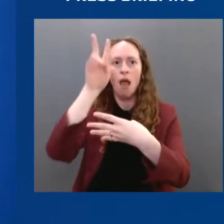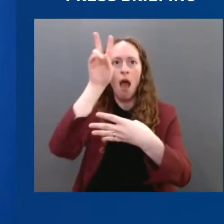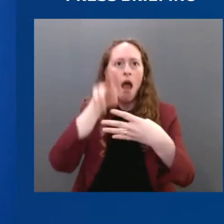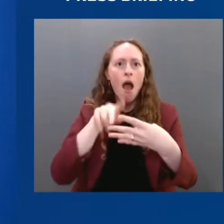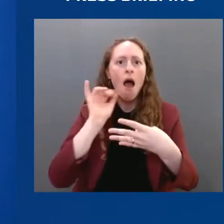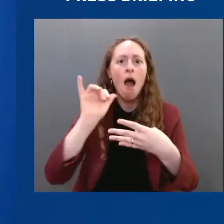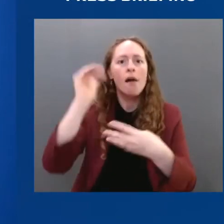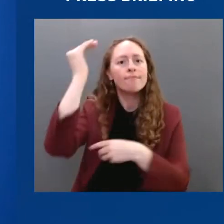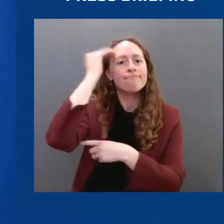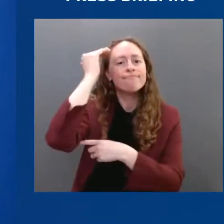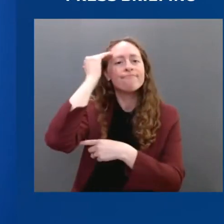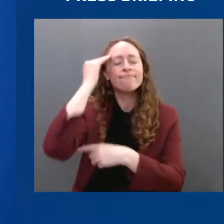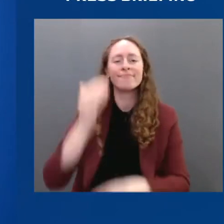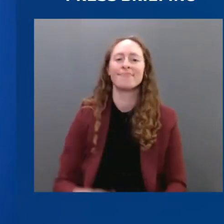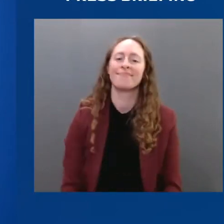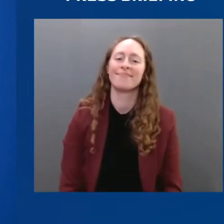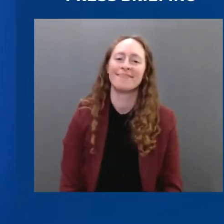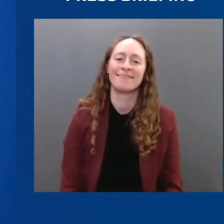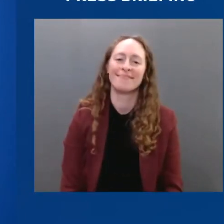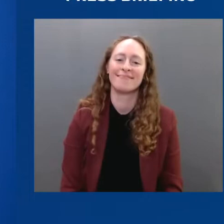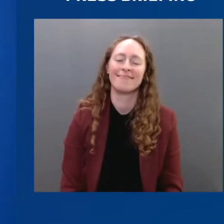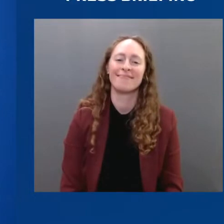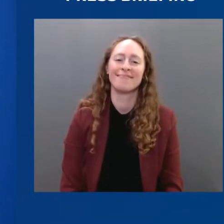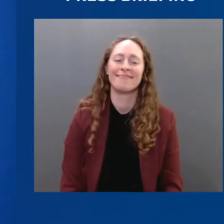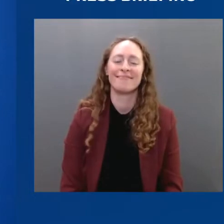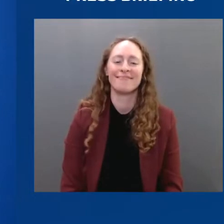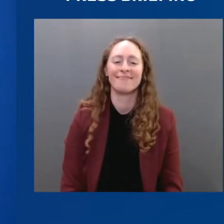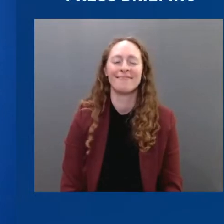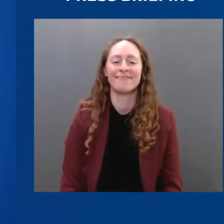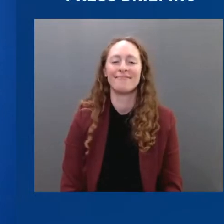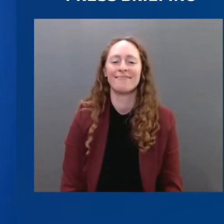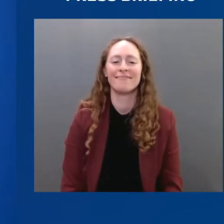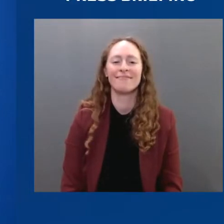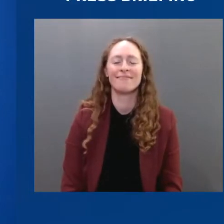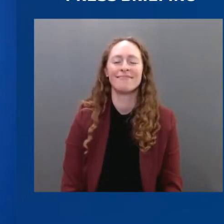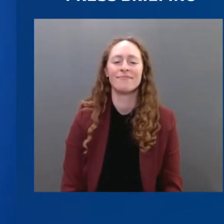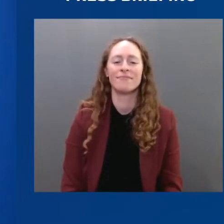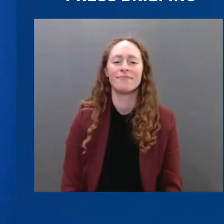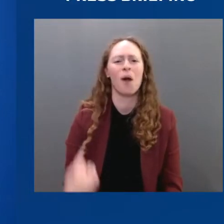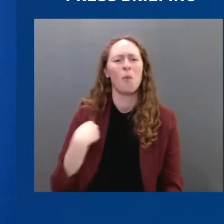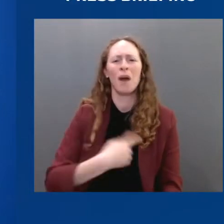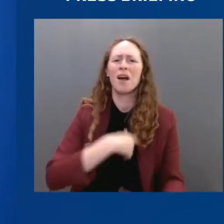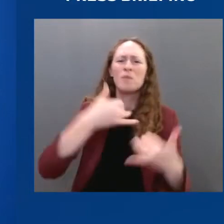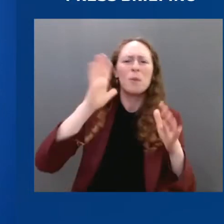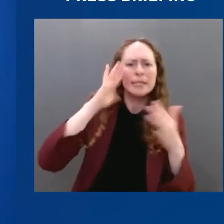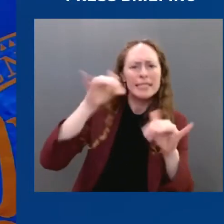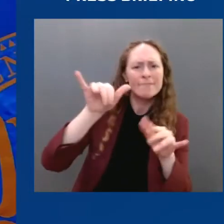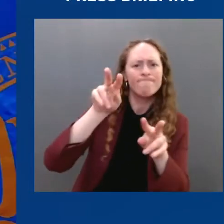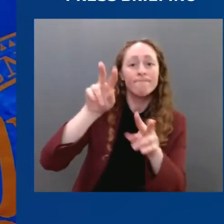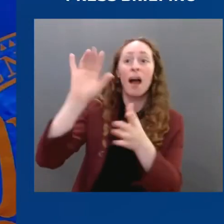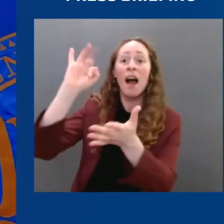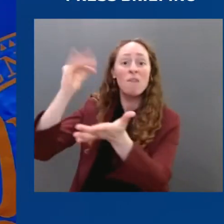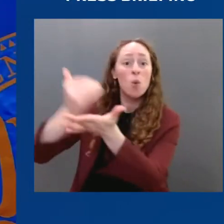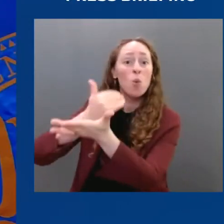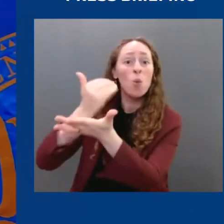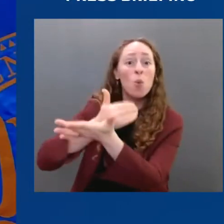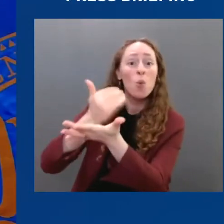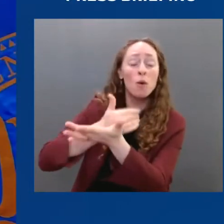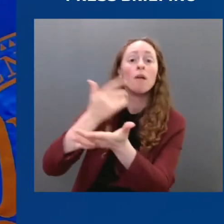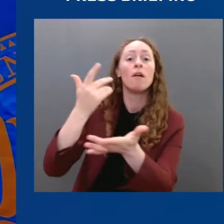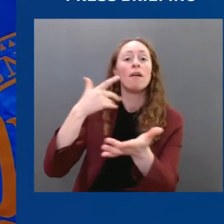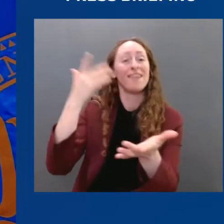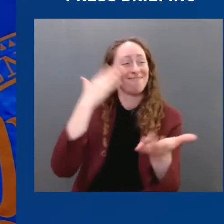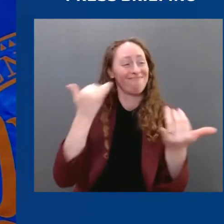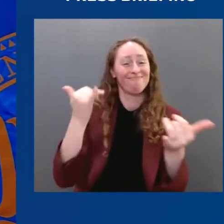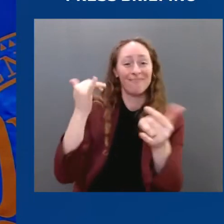evolve, our response and guidance must evolve with it. Thank you, and I'll now turn things over to Dr. Fauci. Thank